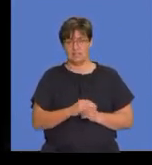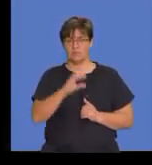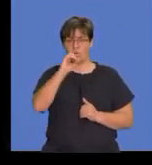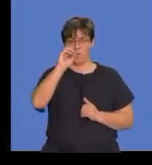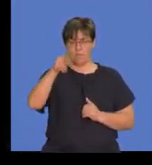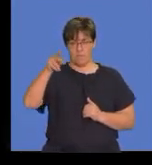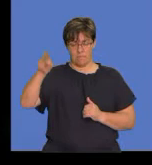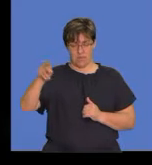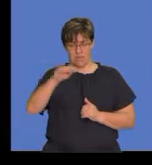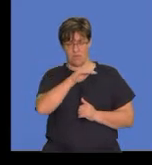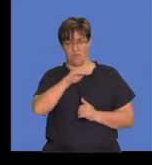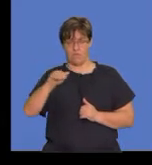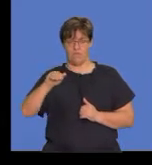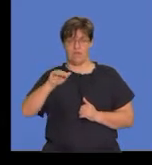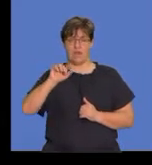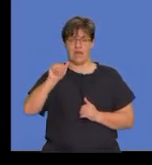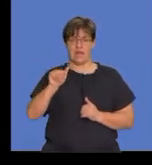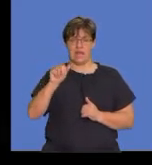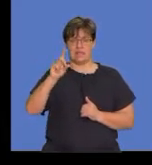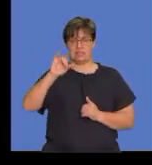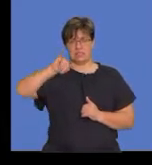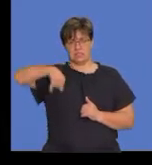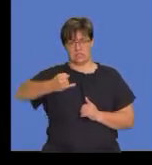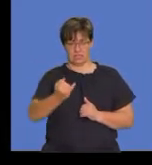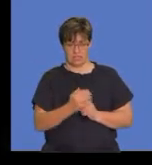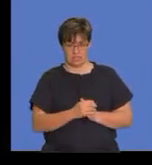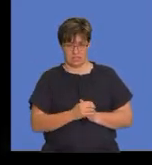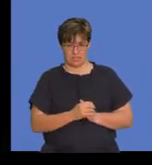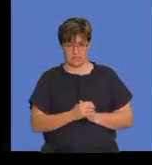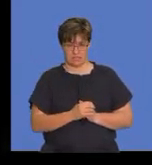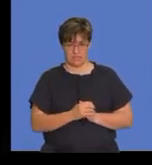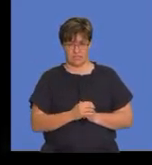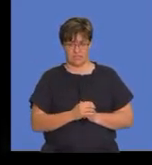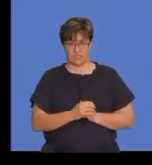this is OPP, remember, over